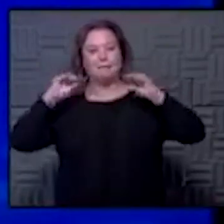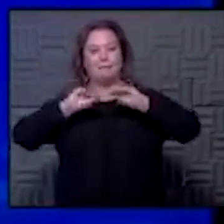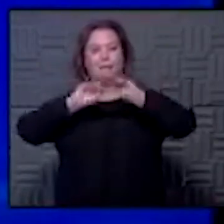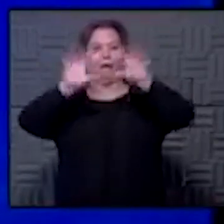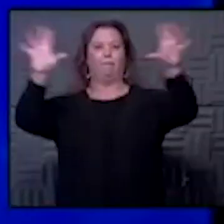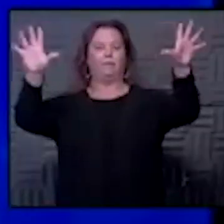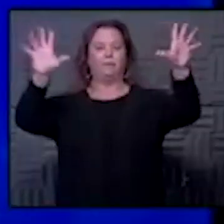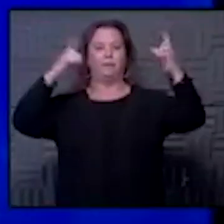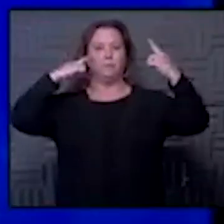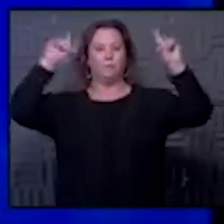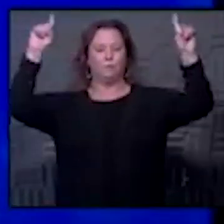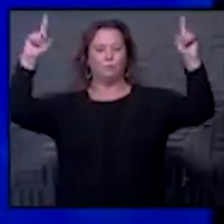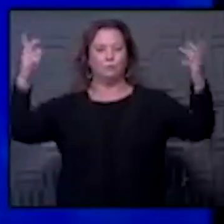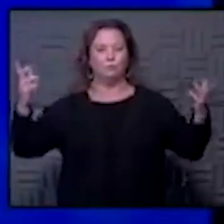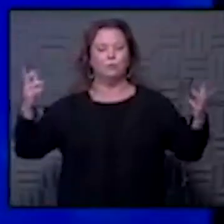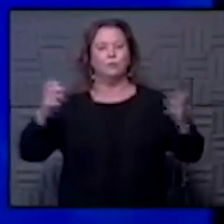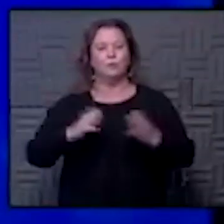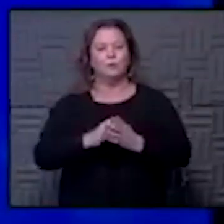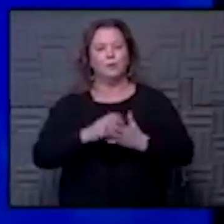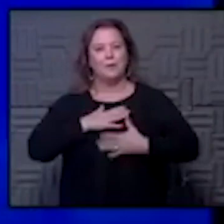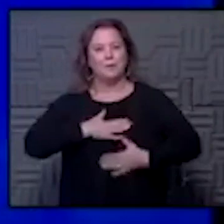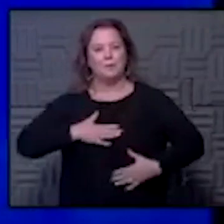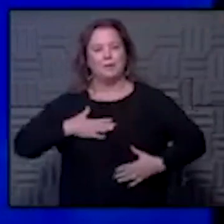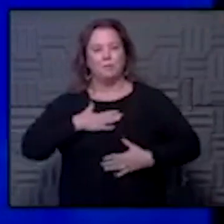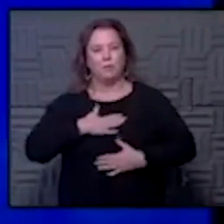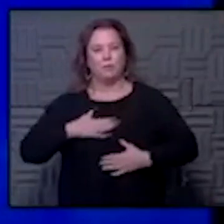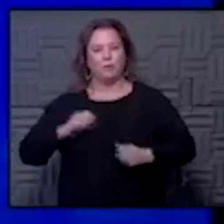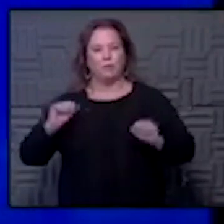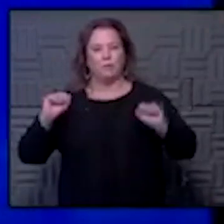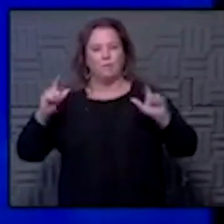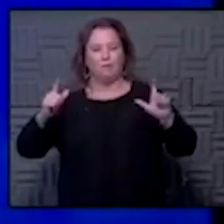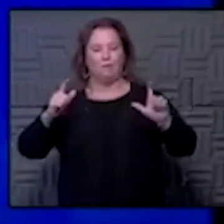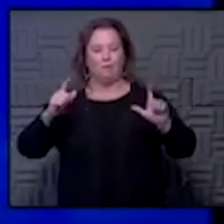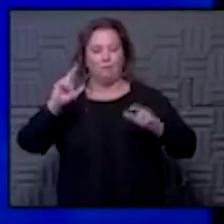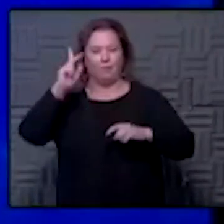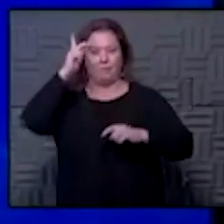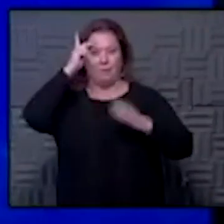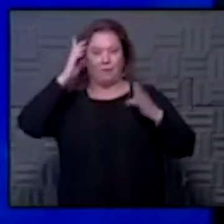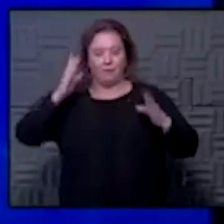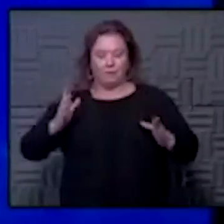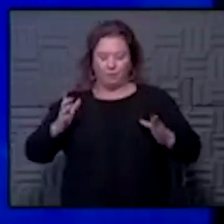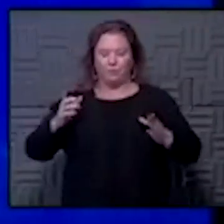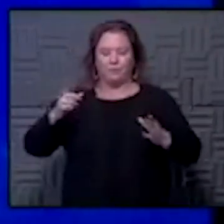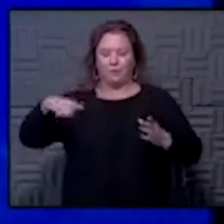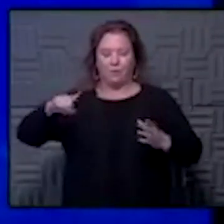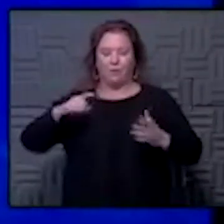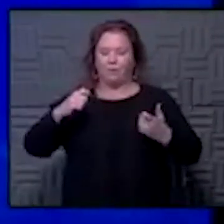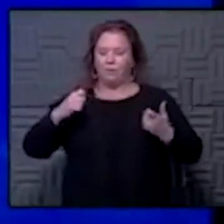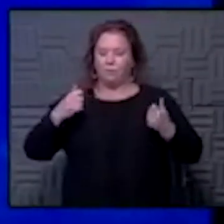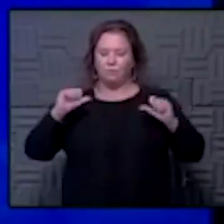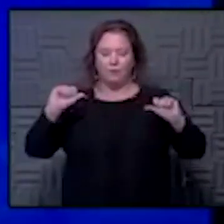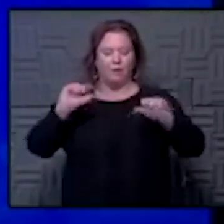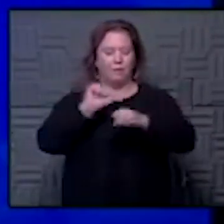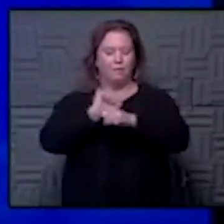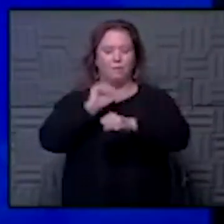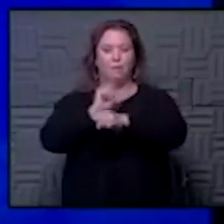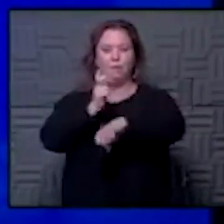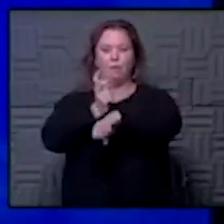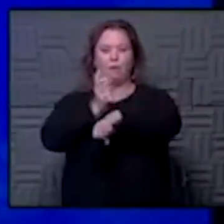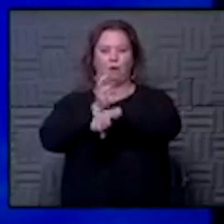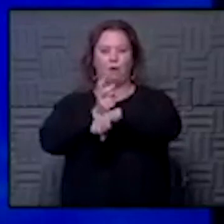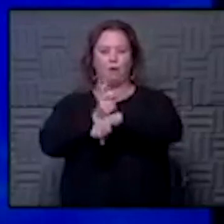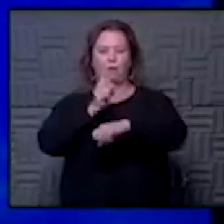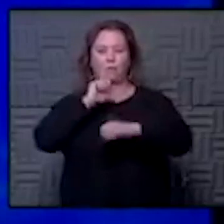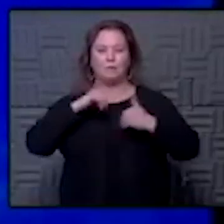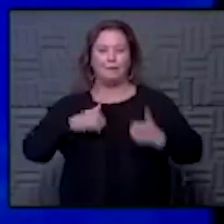clearly works. And so, well, we appreciate the steps that have been taken by the elected officials. We know we have to get everybody double down on our efforts. This is hard